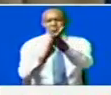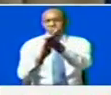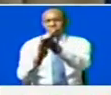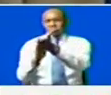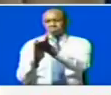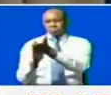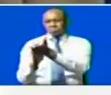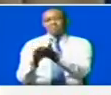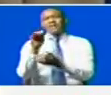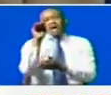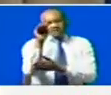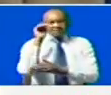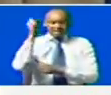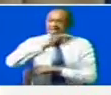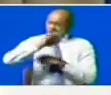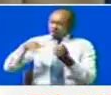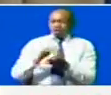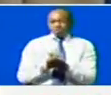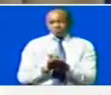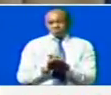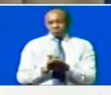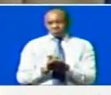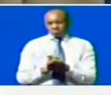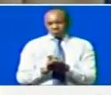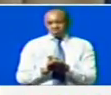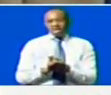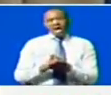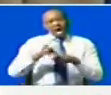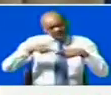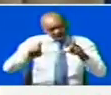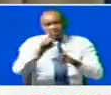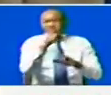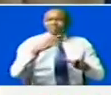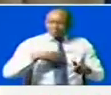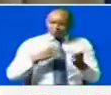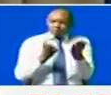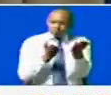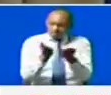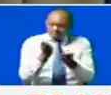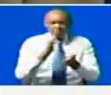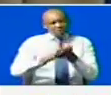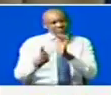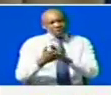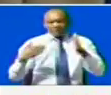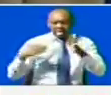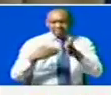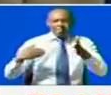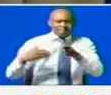And I ask every Kenyan to let them serve without hindrance,